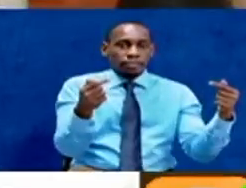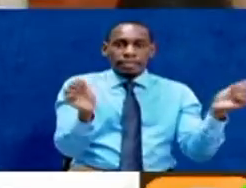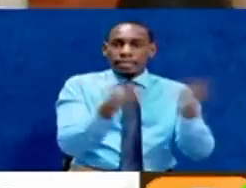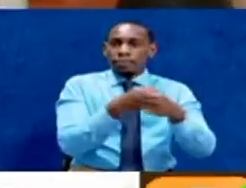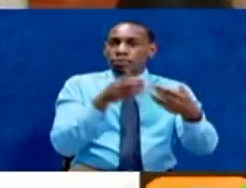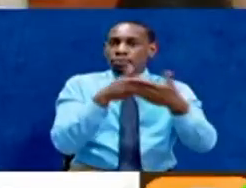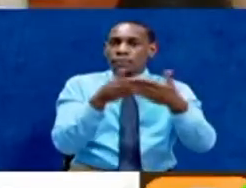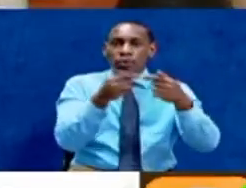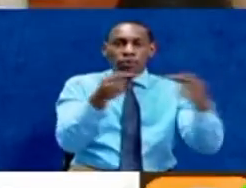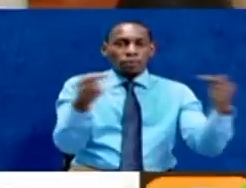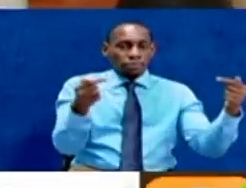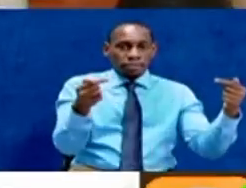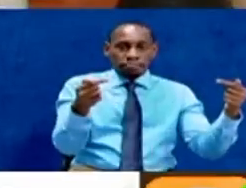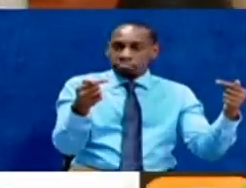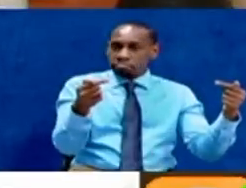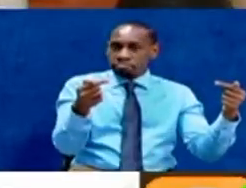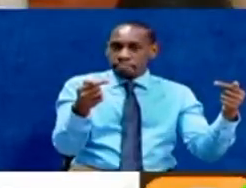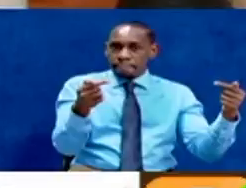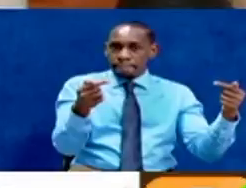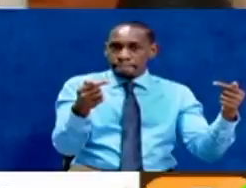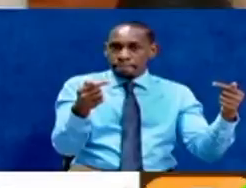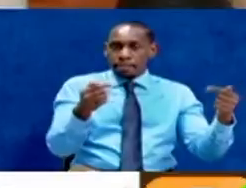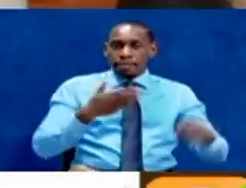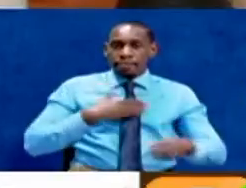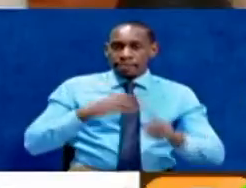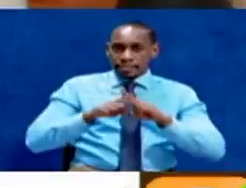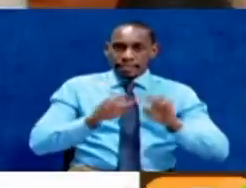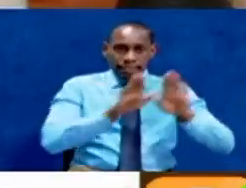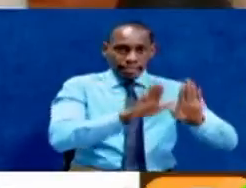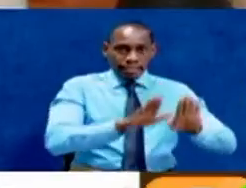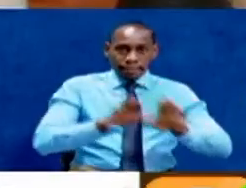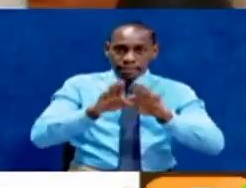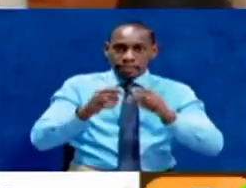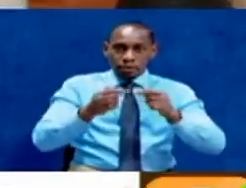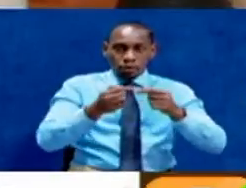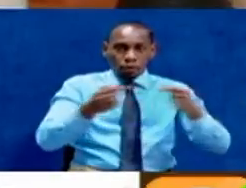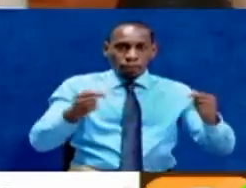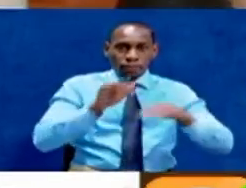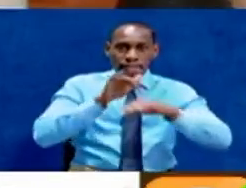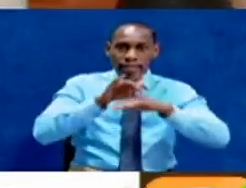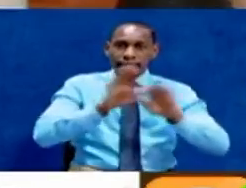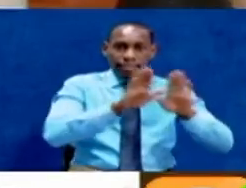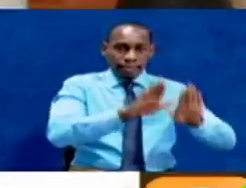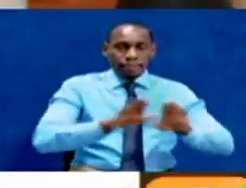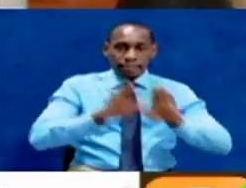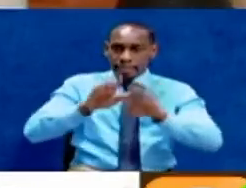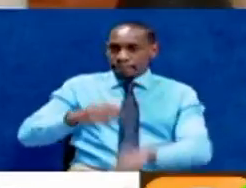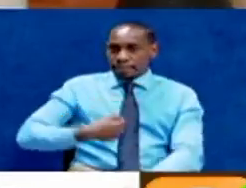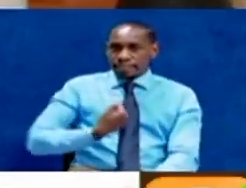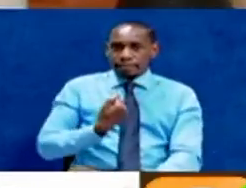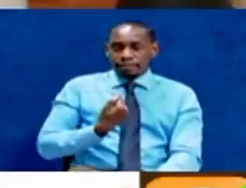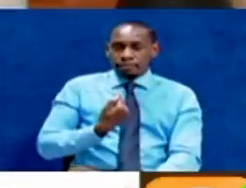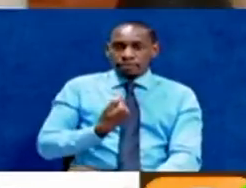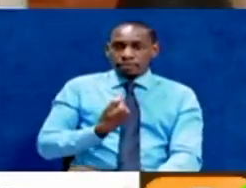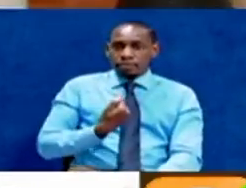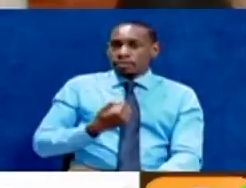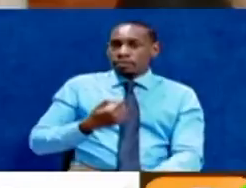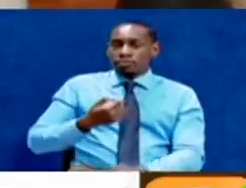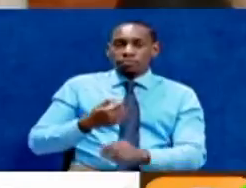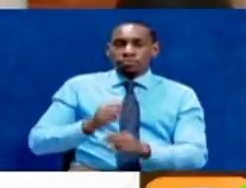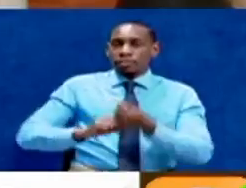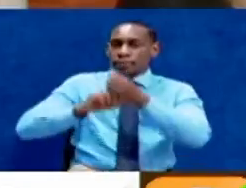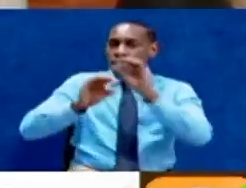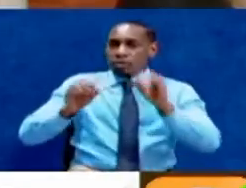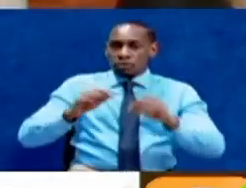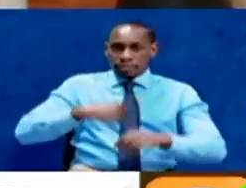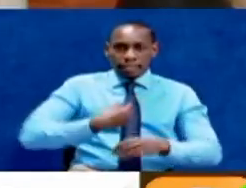stops anybody from opposing. I mean, I started a campaign to oppose early campaigns by myself. It was not popular. I was